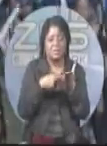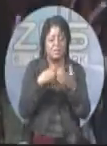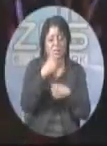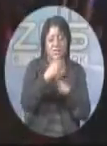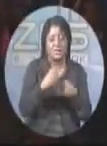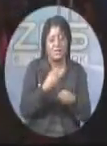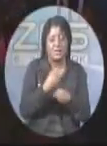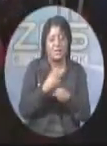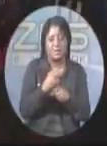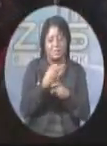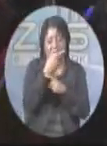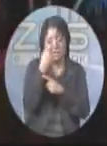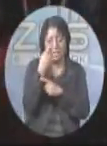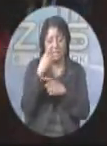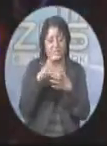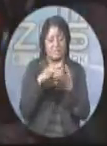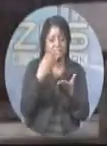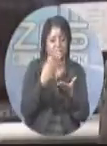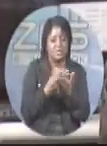budget cuts.